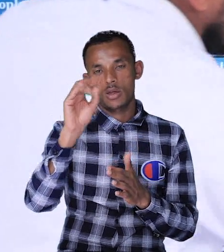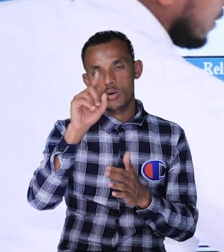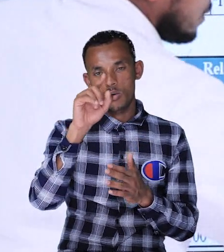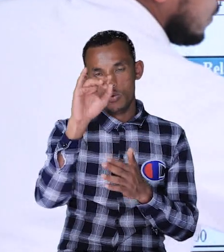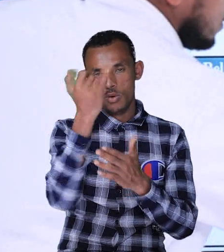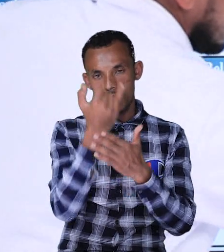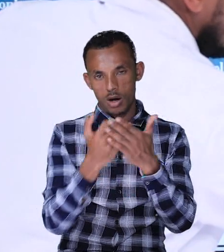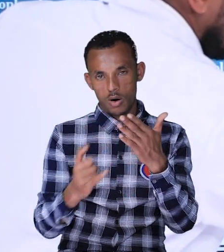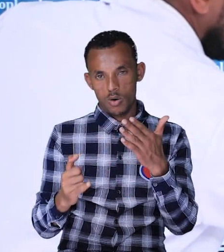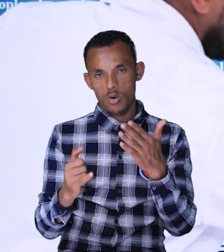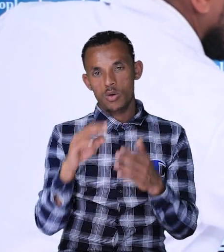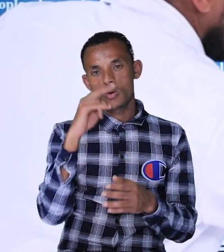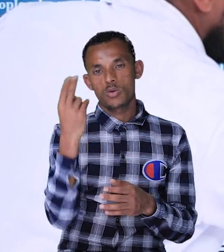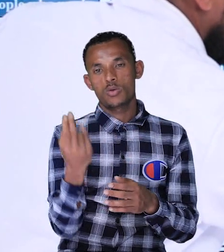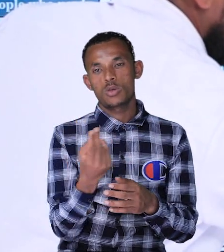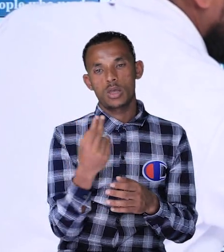this part using